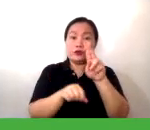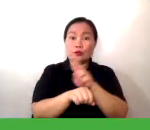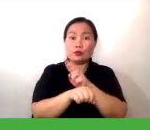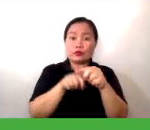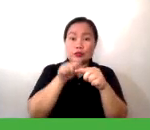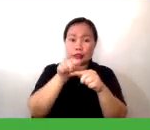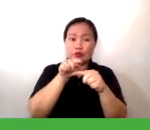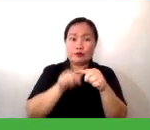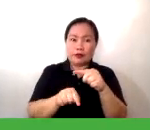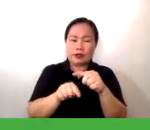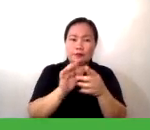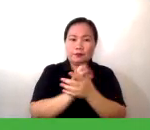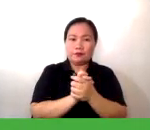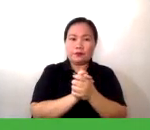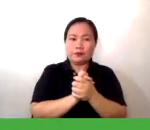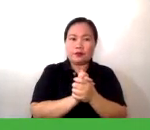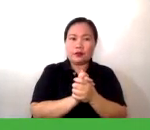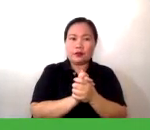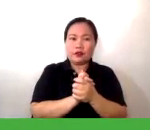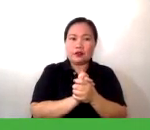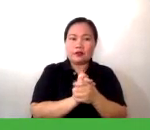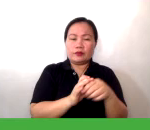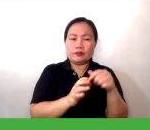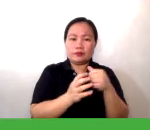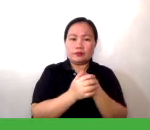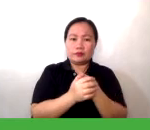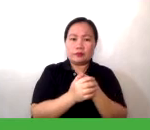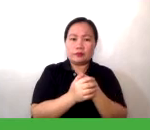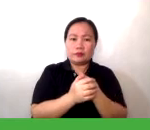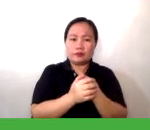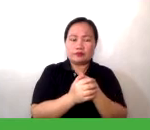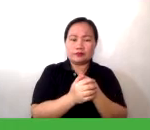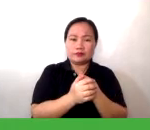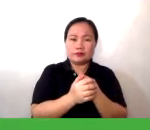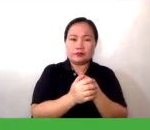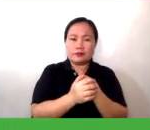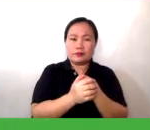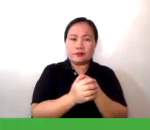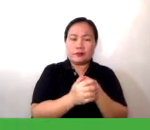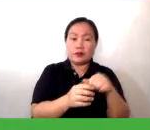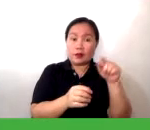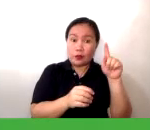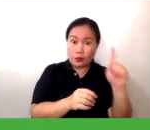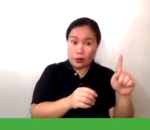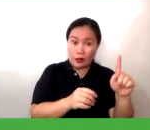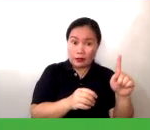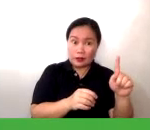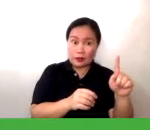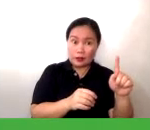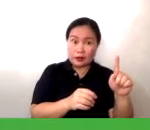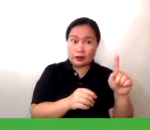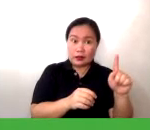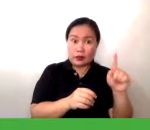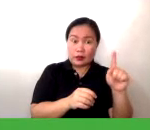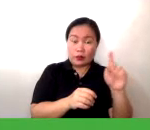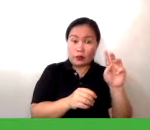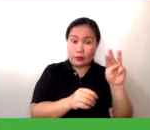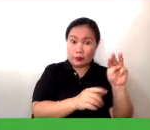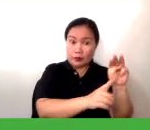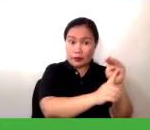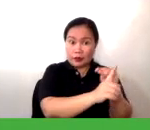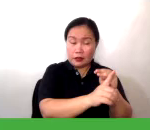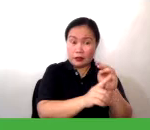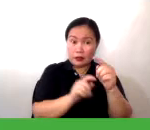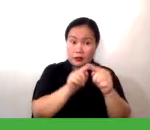since 1, 2, so 2 yan, so 100. So, 1 divided by 100, that